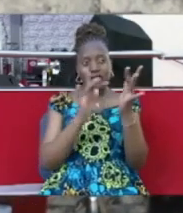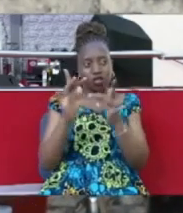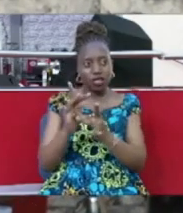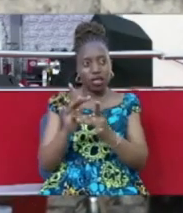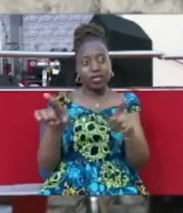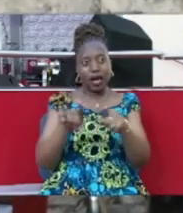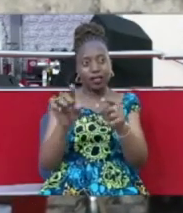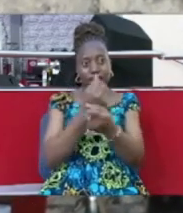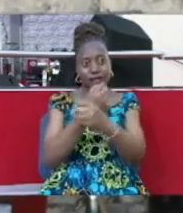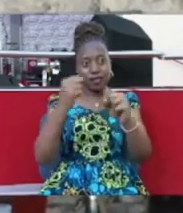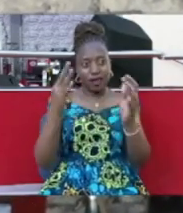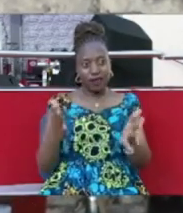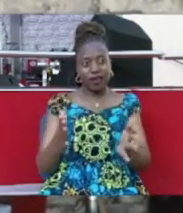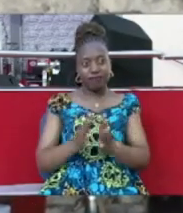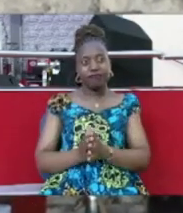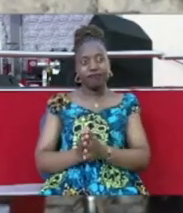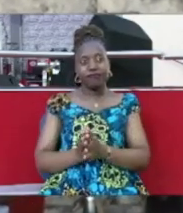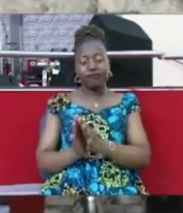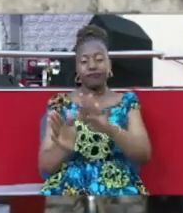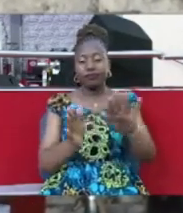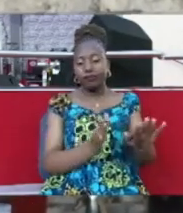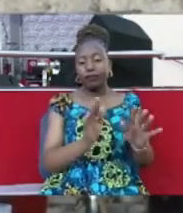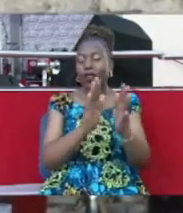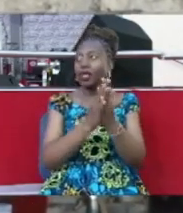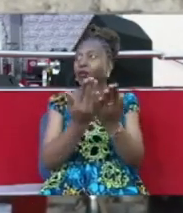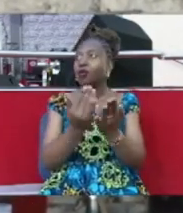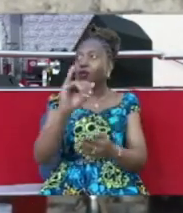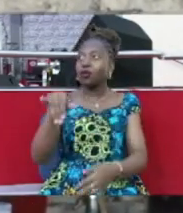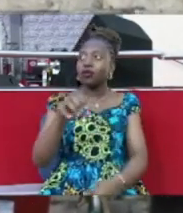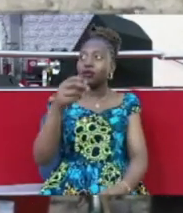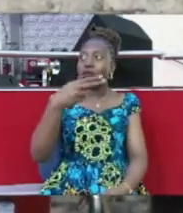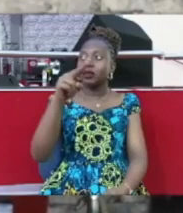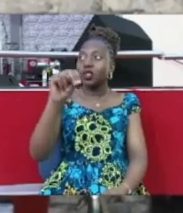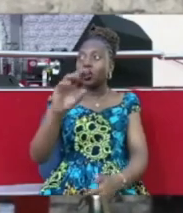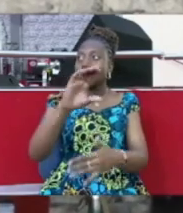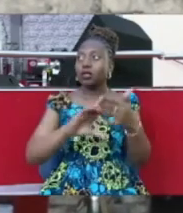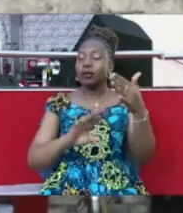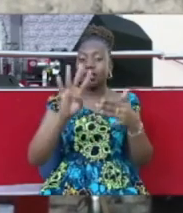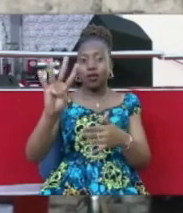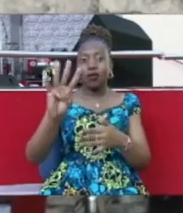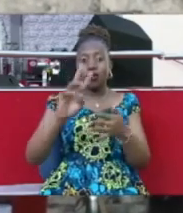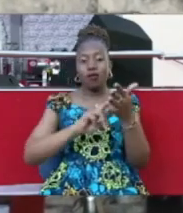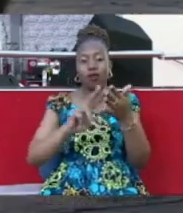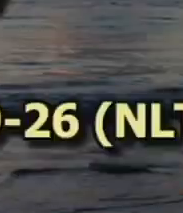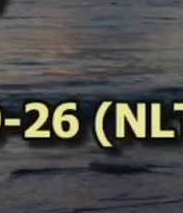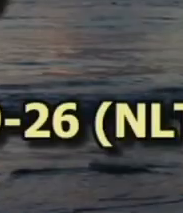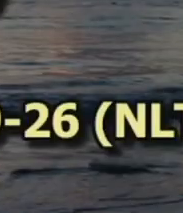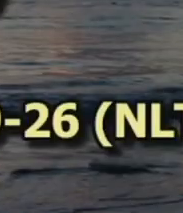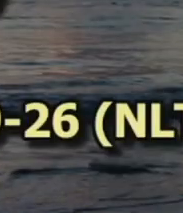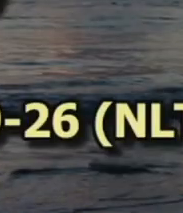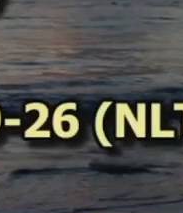kama mwokozi. In John chapter 4 verses 26. Mstari wa 26 wa Yohana mlango wa 4. John chapter 4 verses